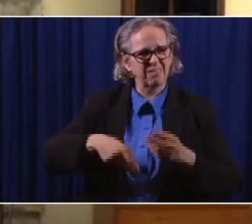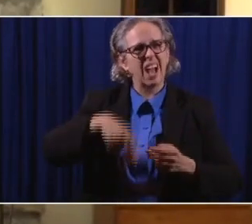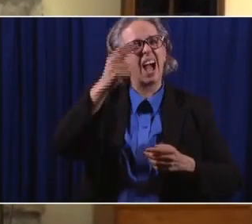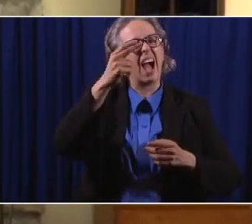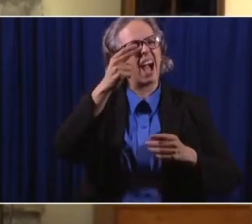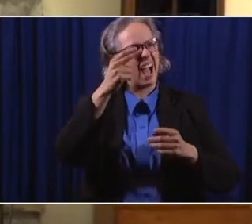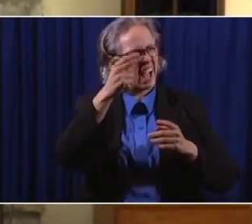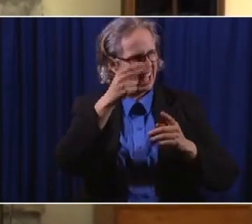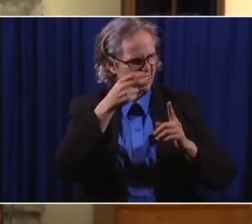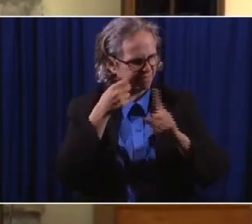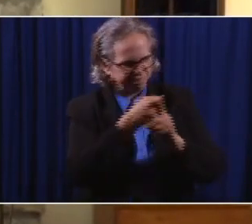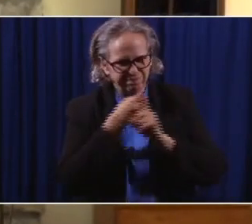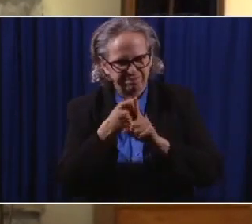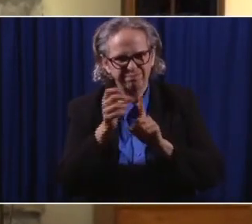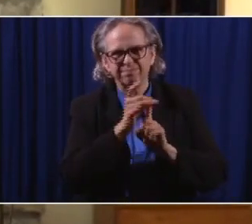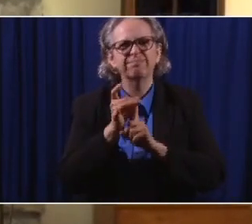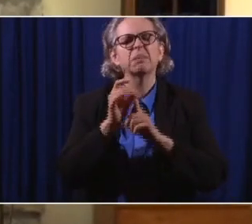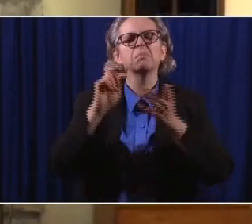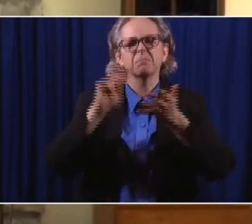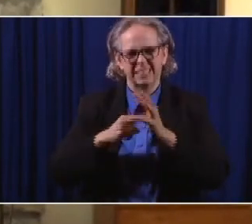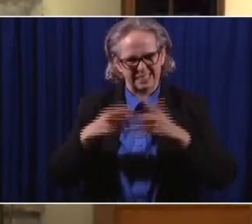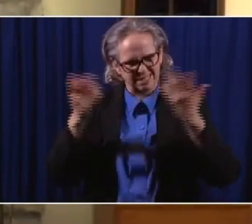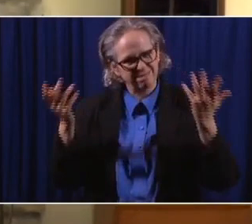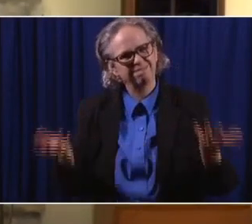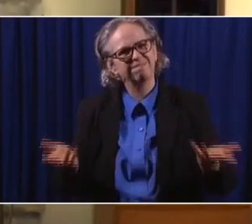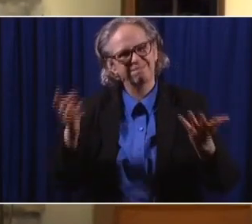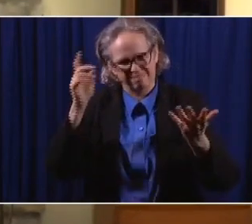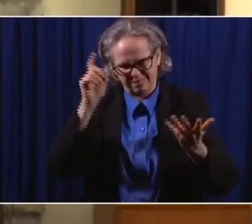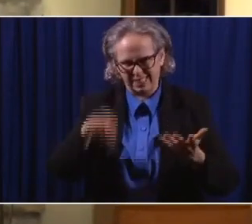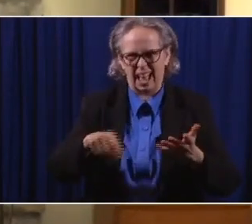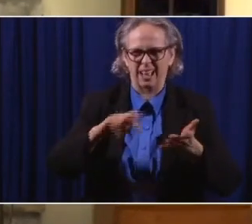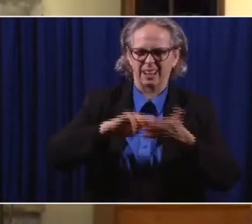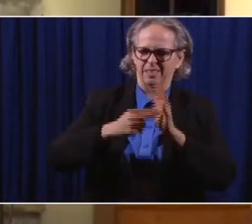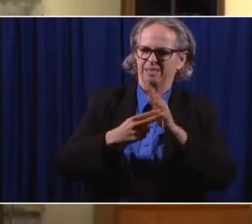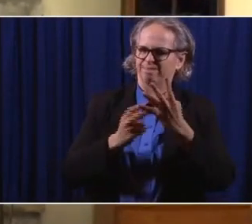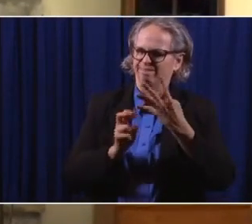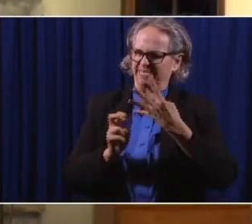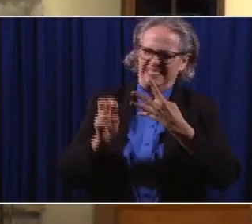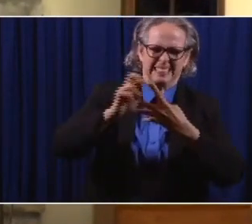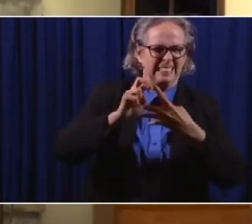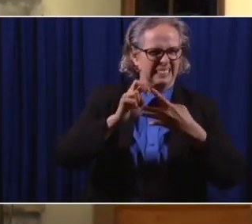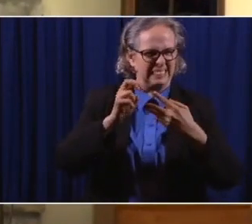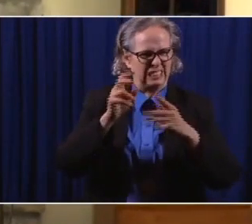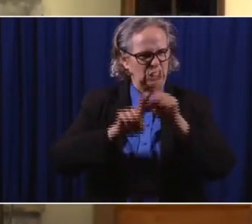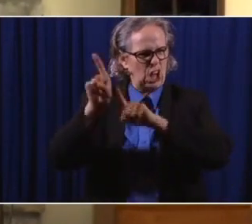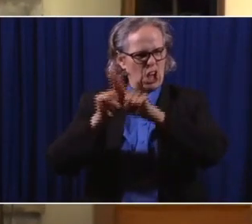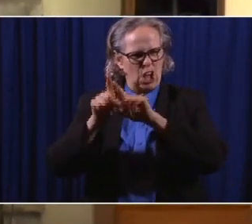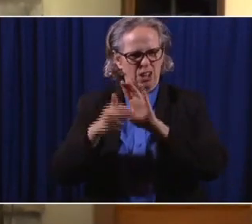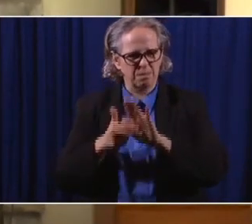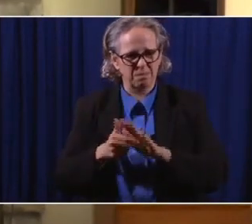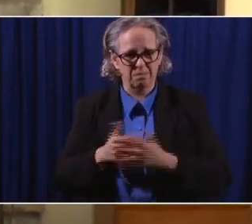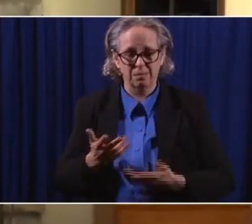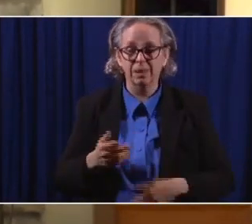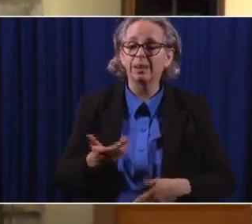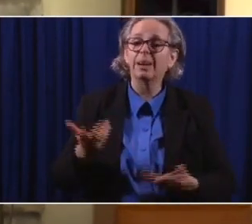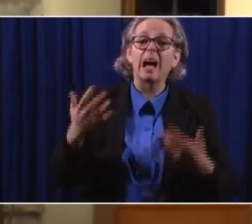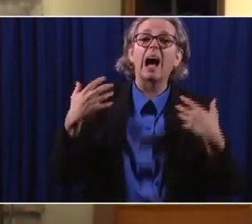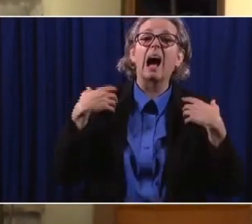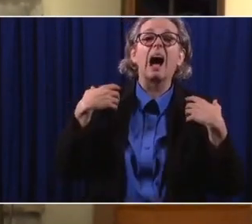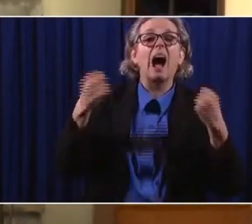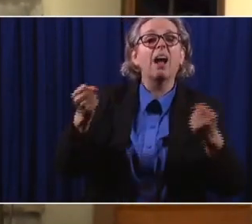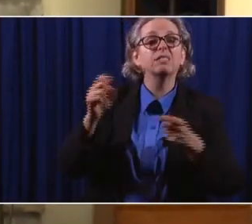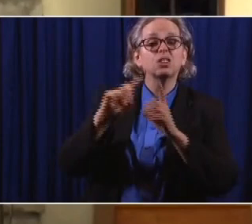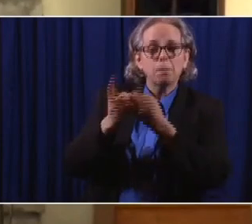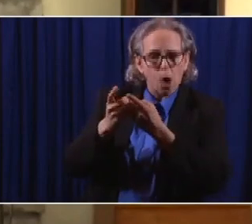cases, outpatient visits, and hospital admissions. Local health department officials report they're seeing double the case